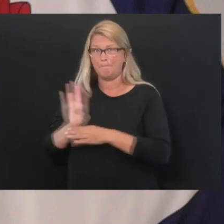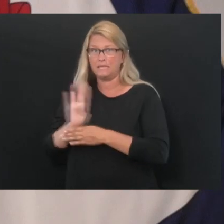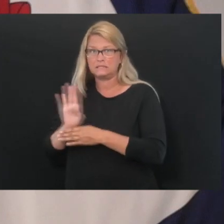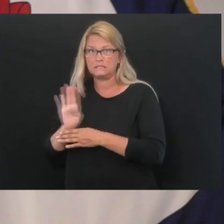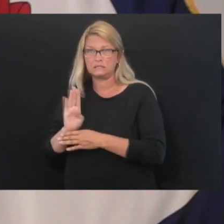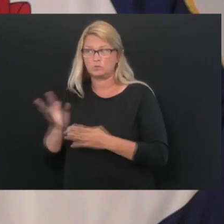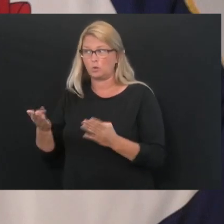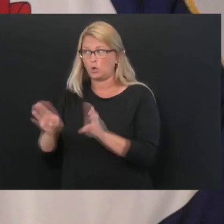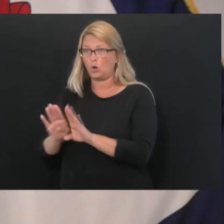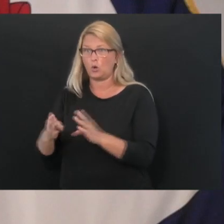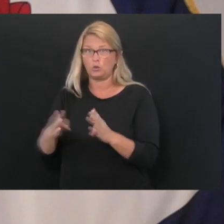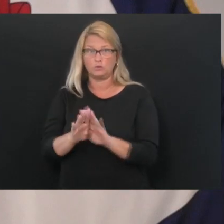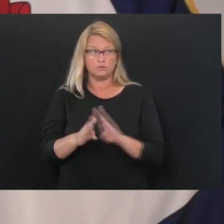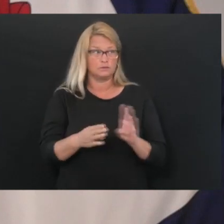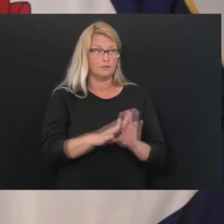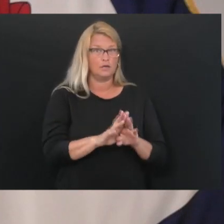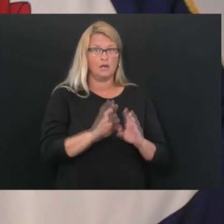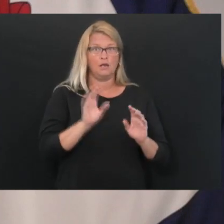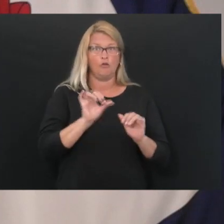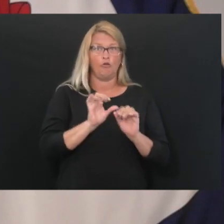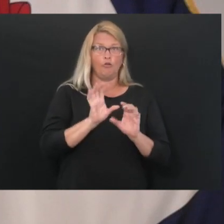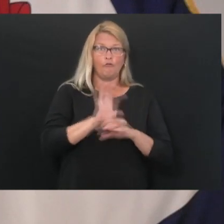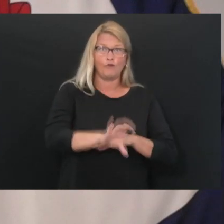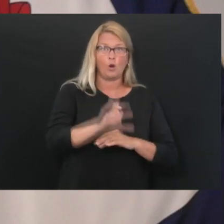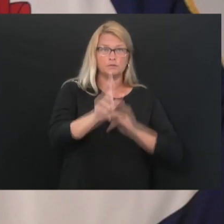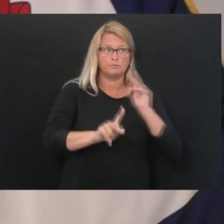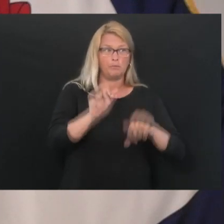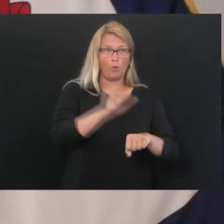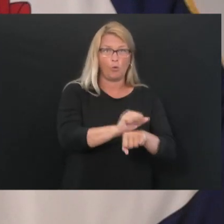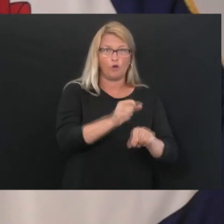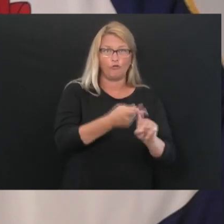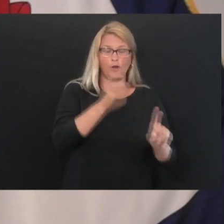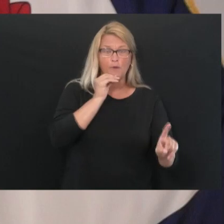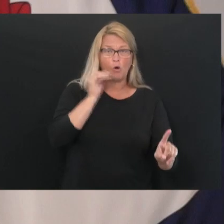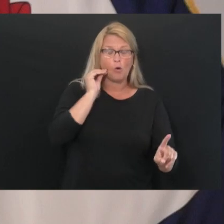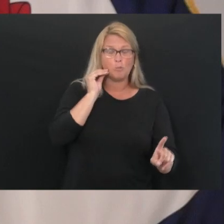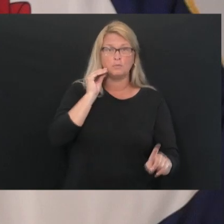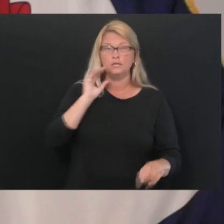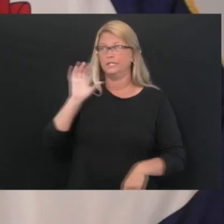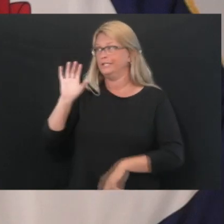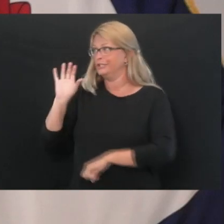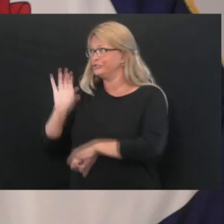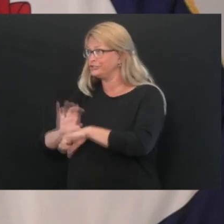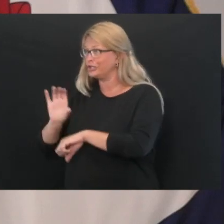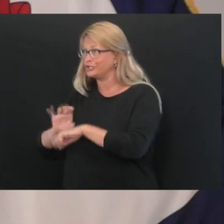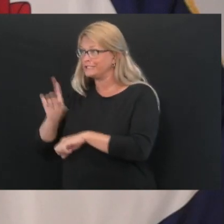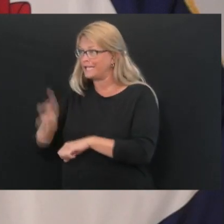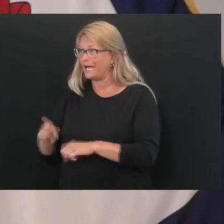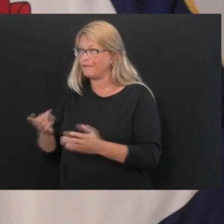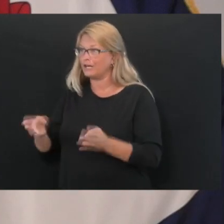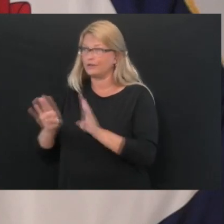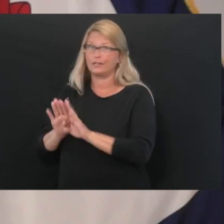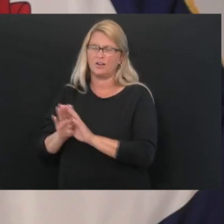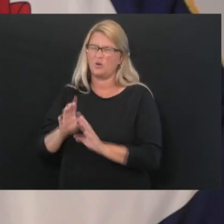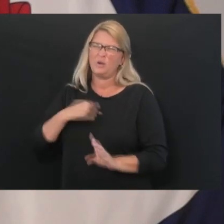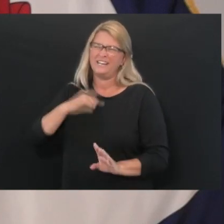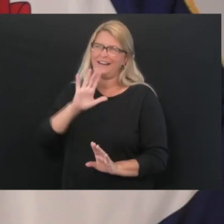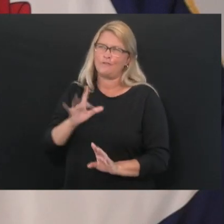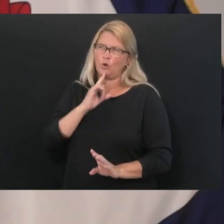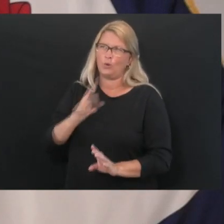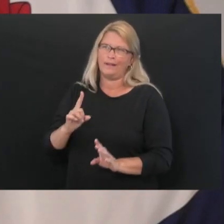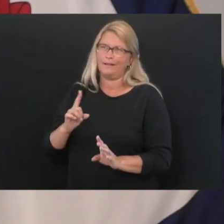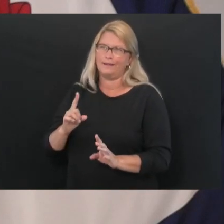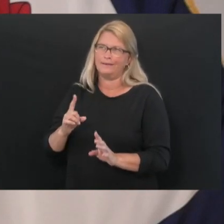saying work from home, and we were saying to you that the churches had to be closed, or we never really said that, but